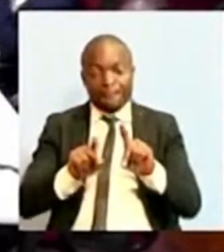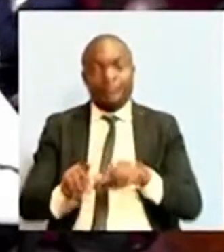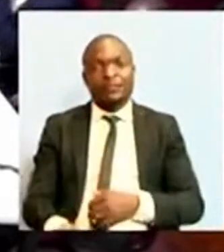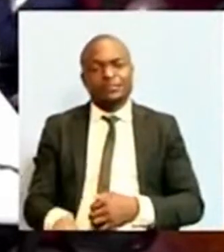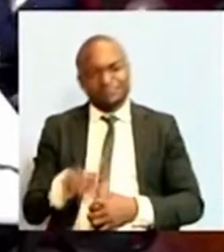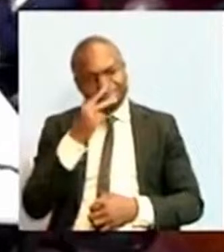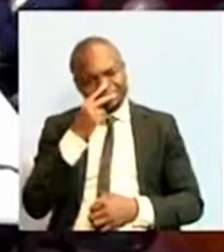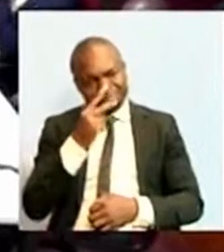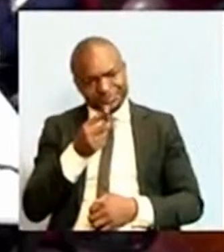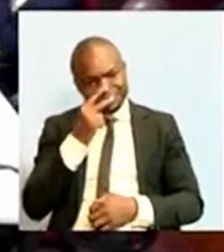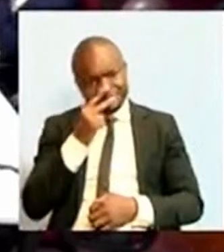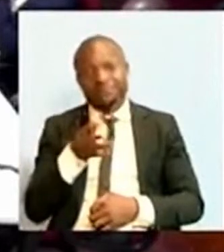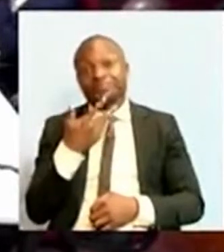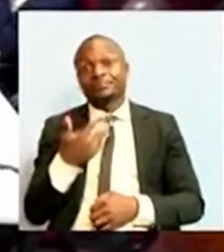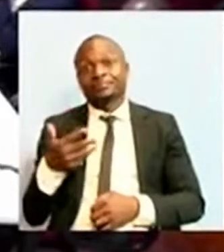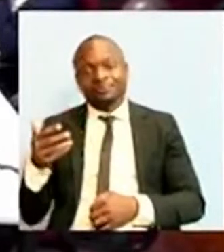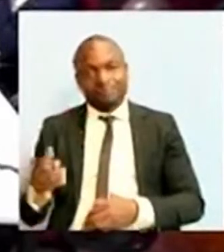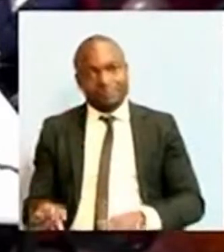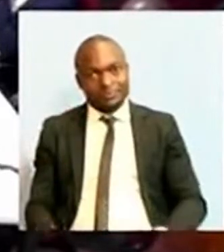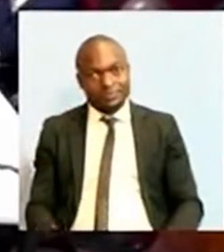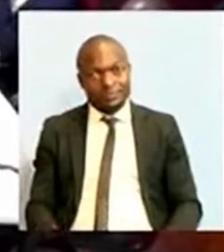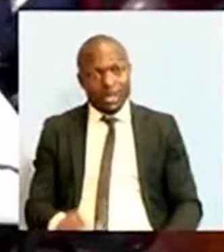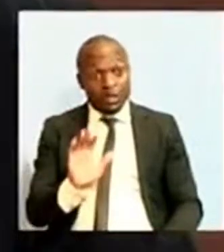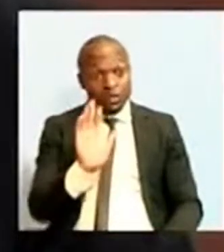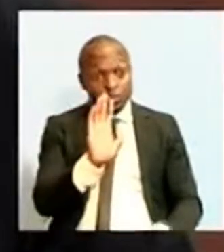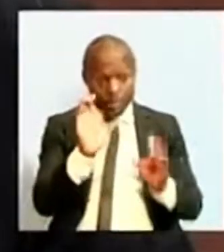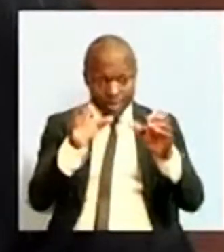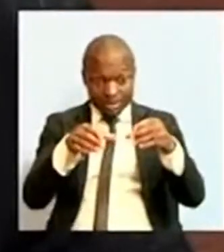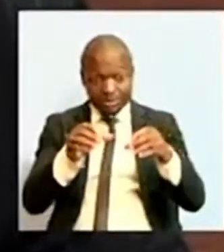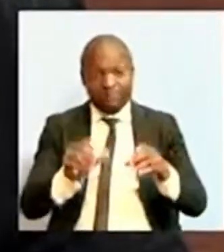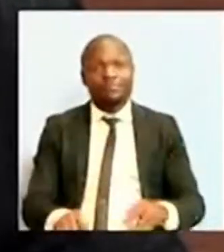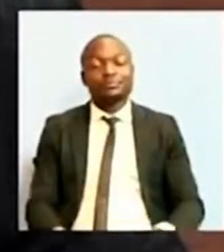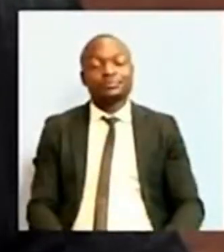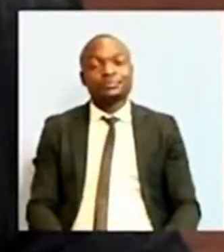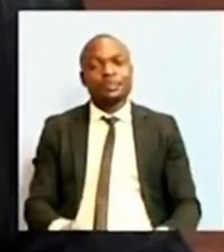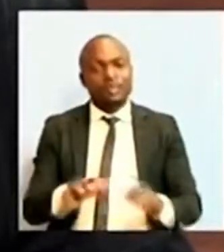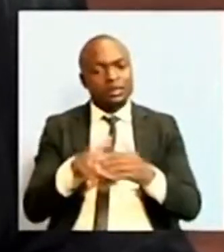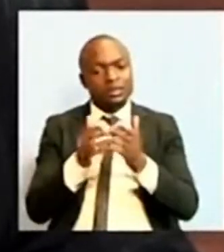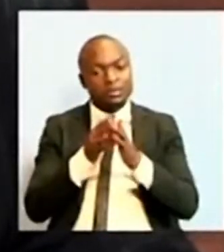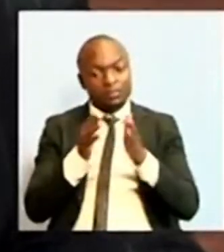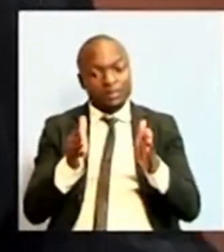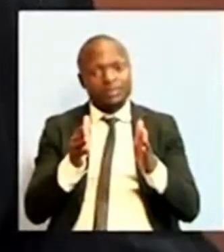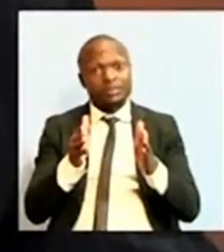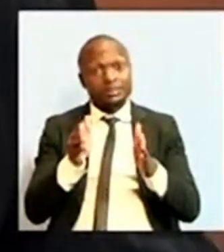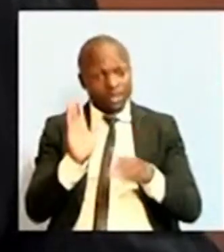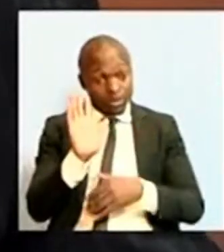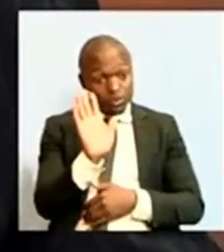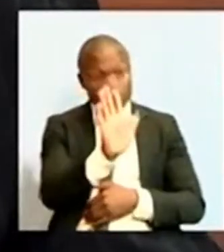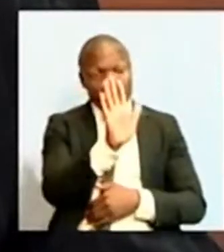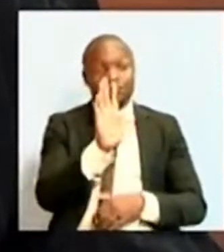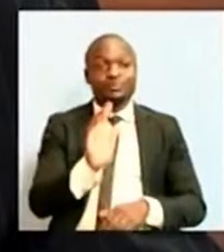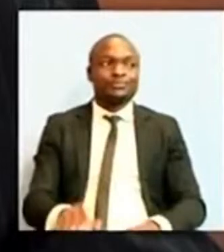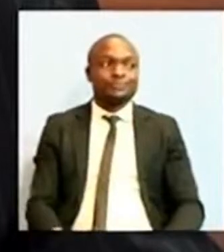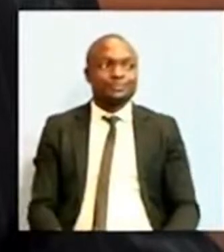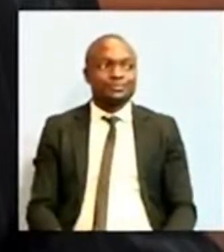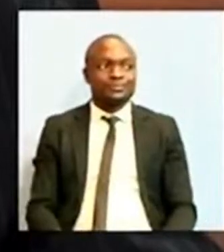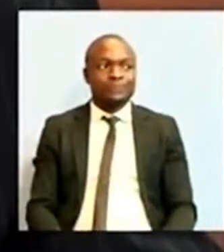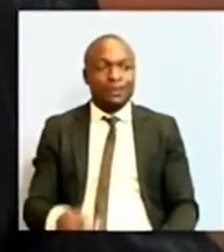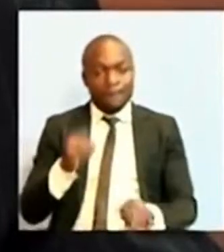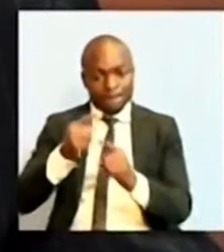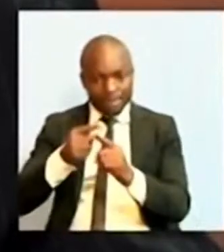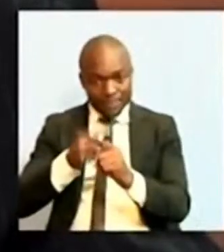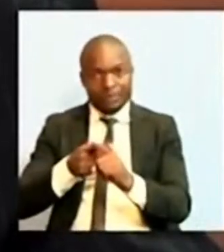the look of things, according to your council, how much is your